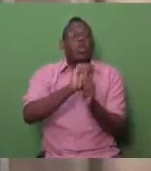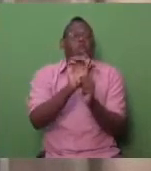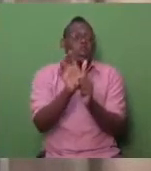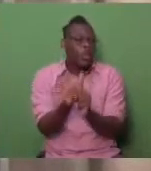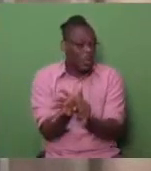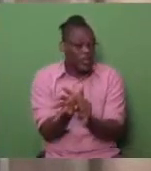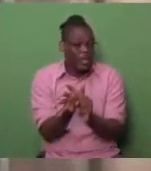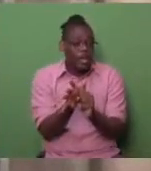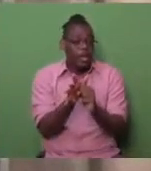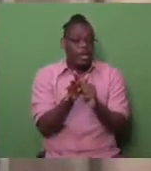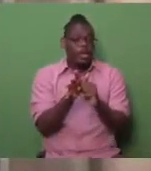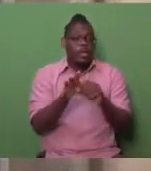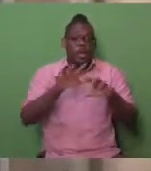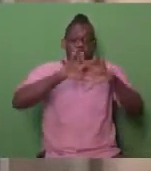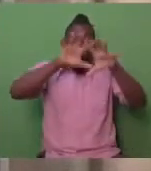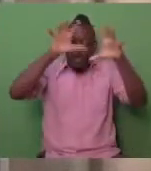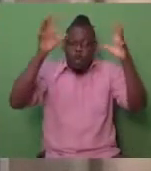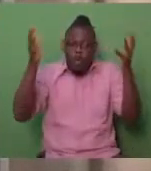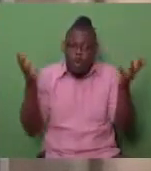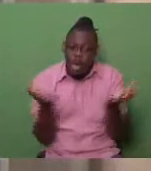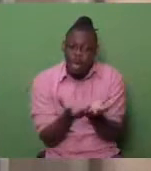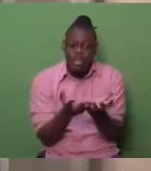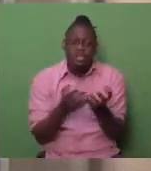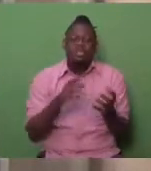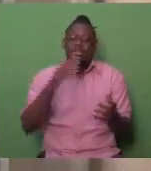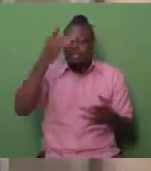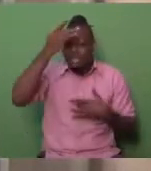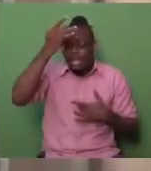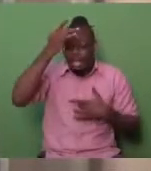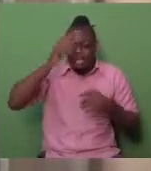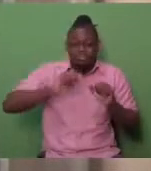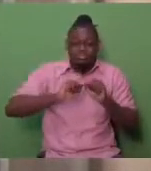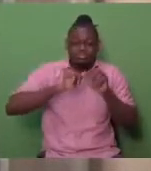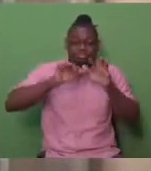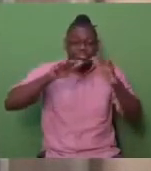I say, to put food on the table for their families.